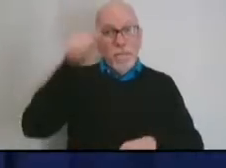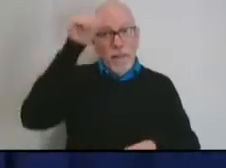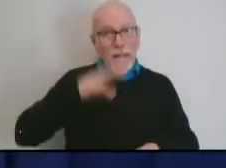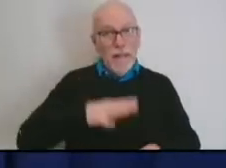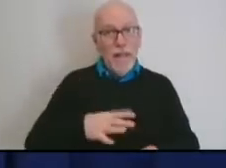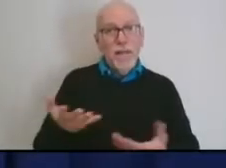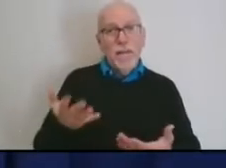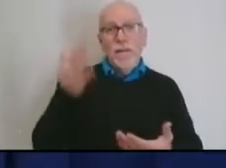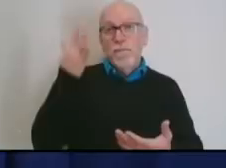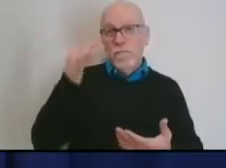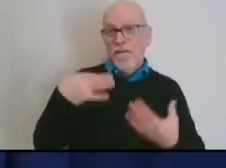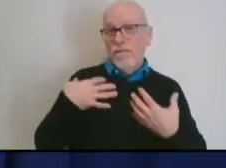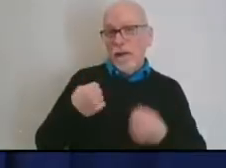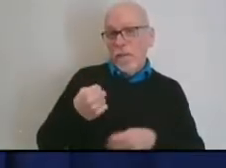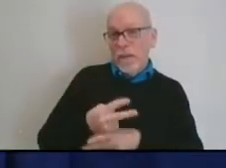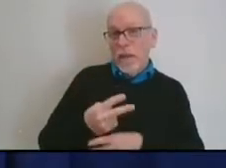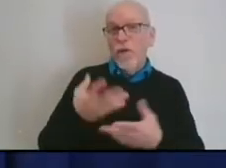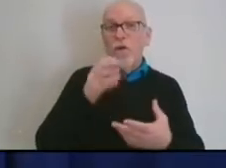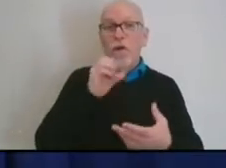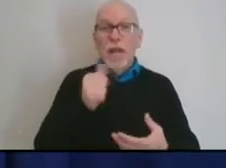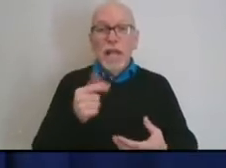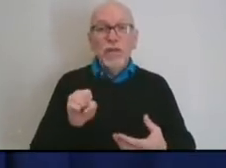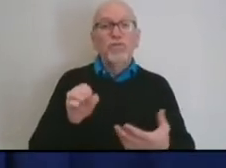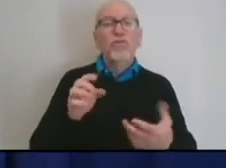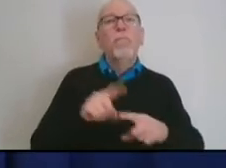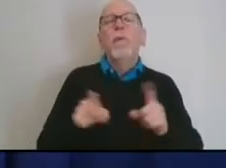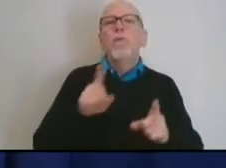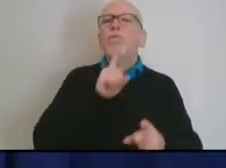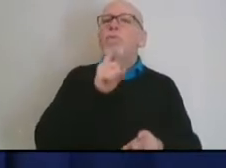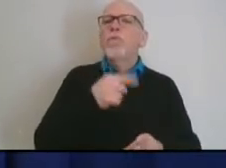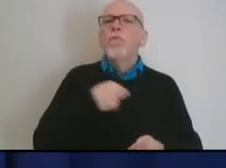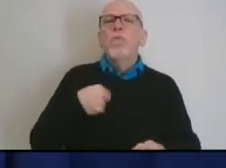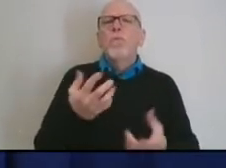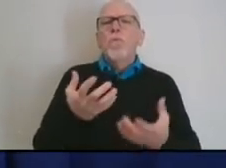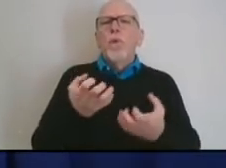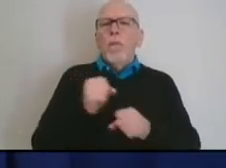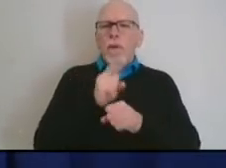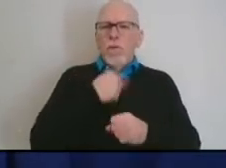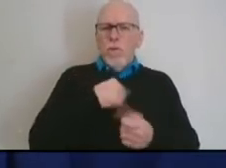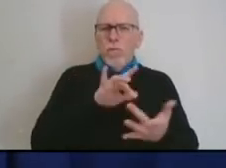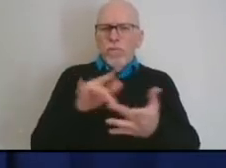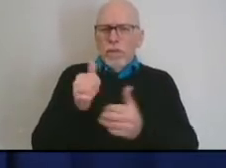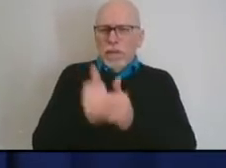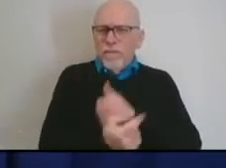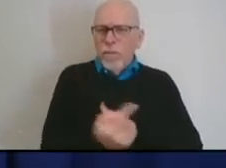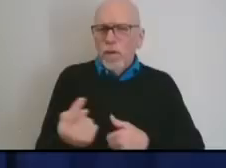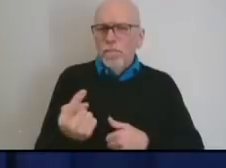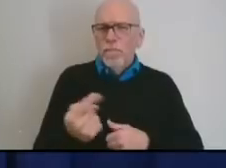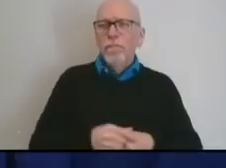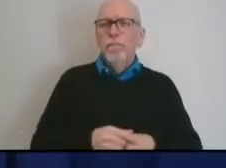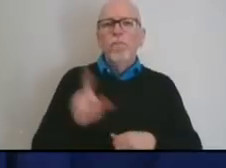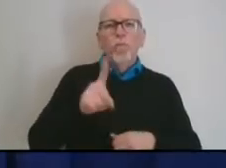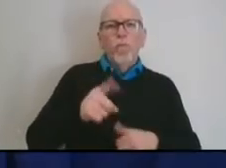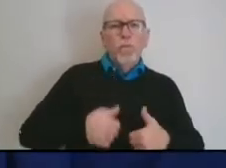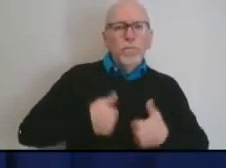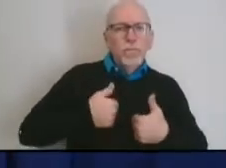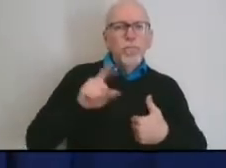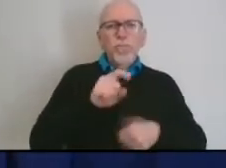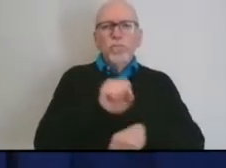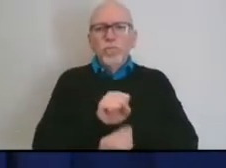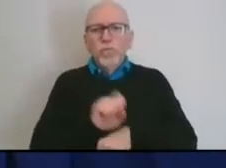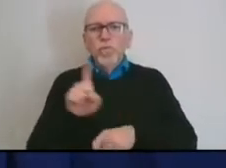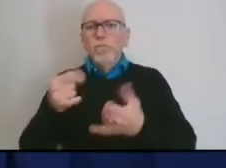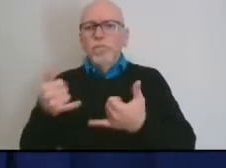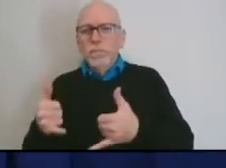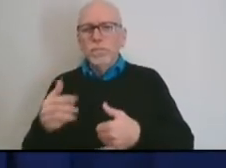because of health care and age. But really, we want to make sure we reach everybody where they live, work, and play, right? And we know that a lot